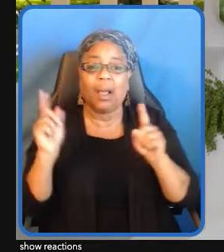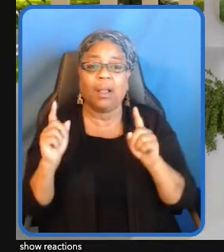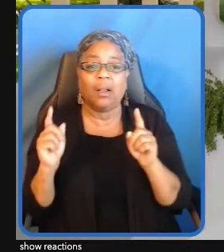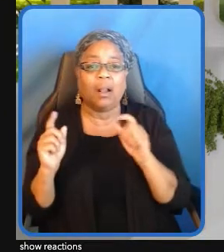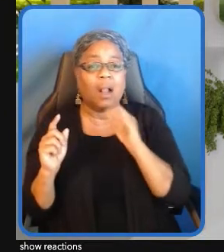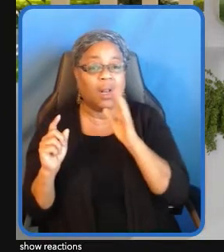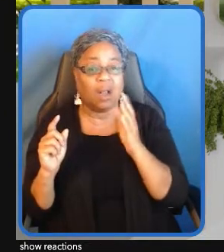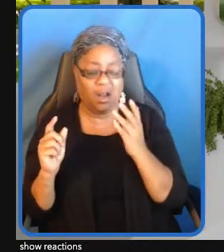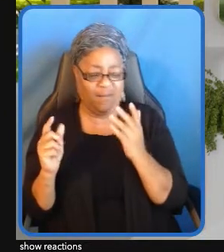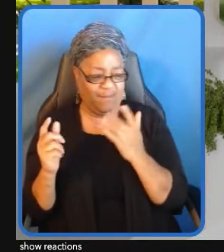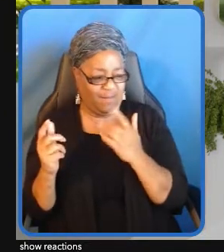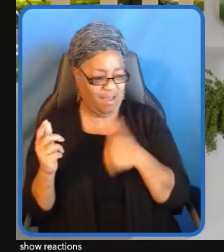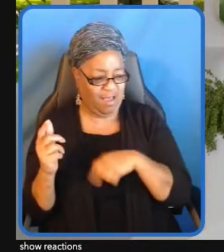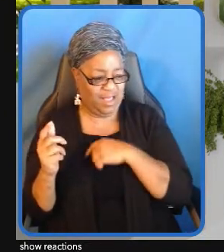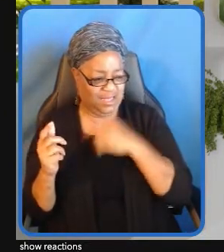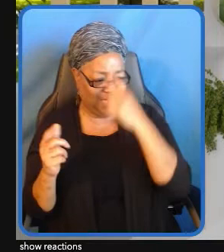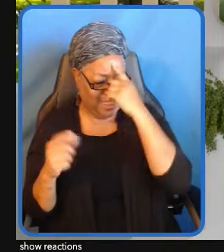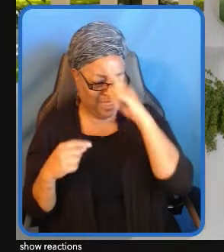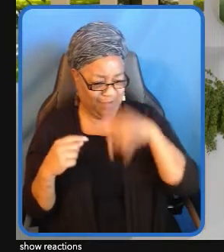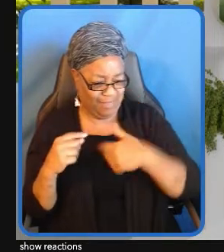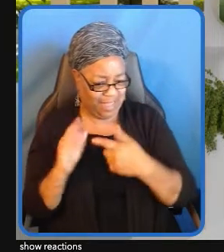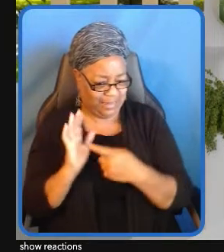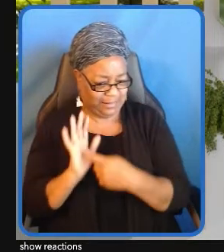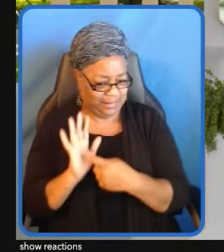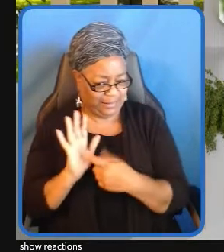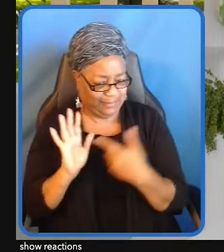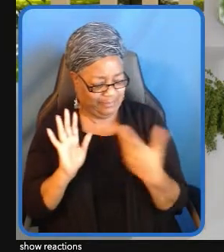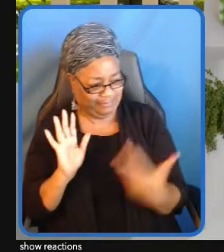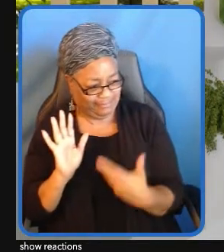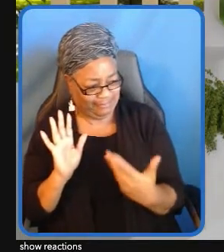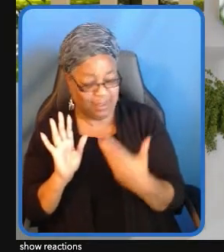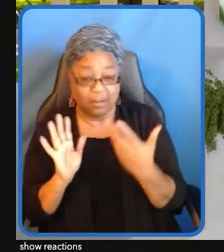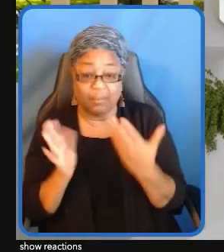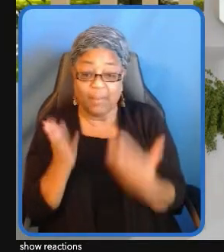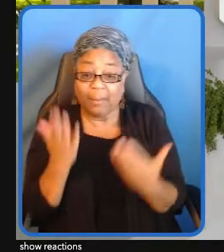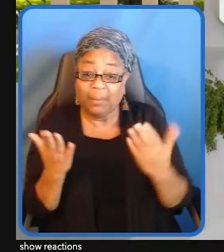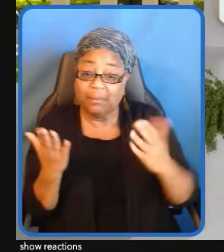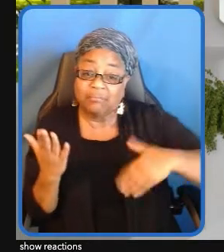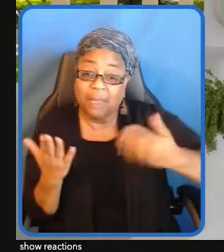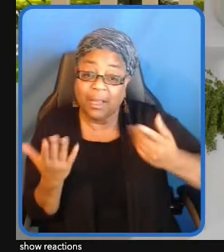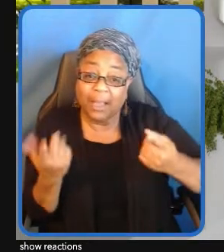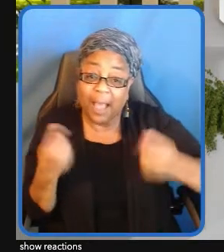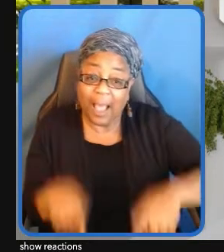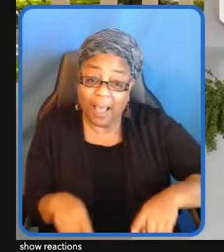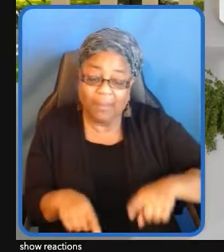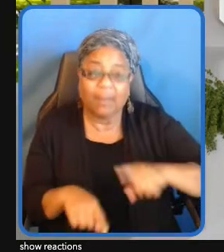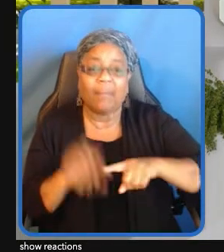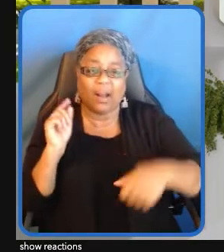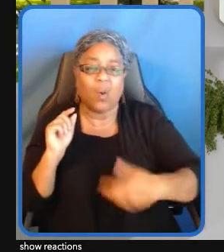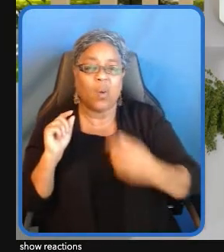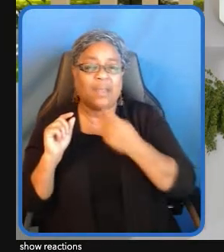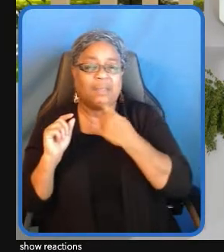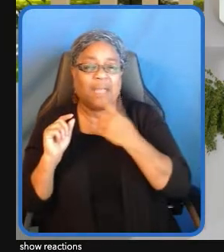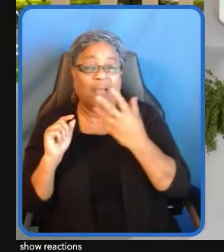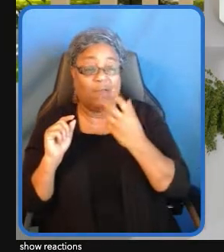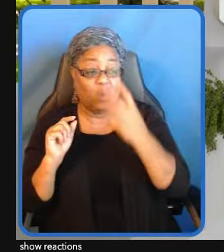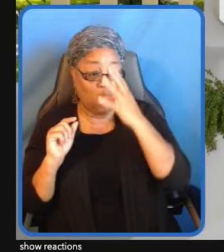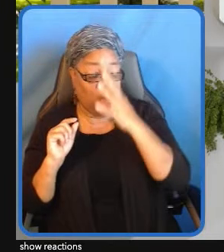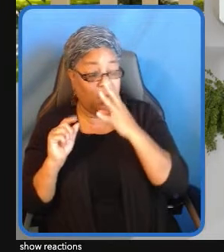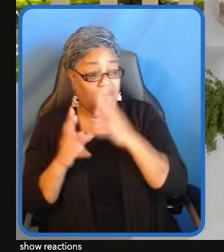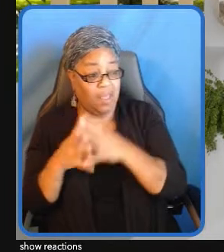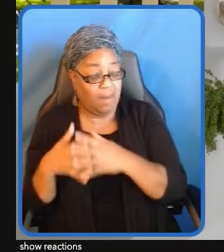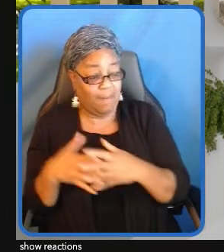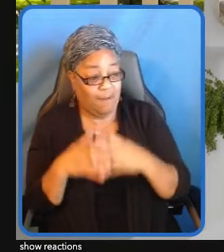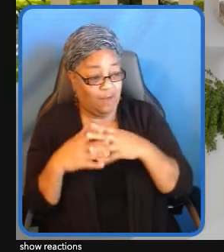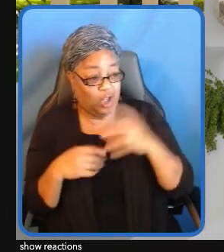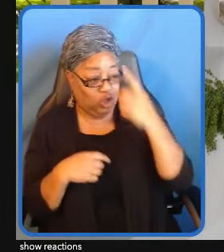can think of that example, so maybe it hasn't happened yet. Though, as someone did once say, if you want the American dream, move to